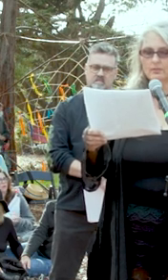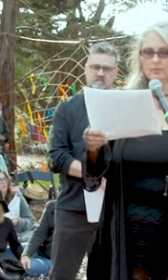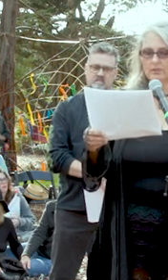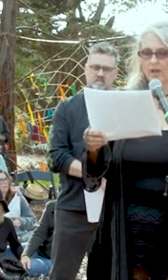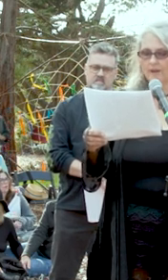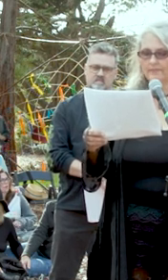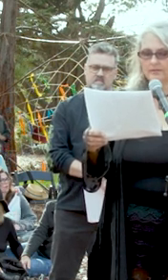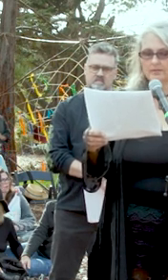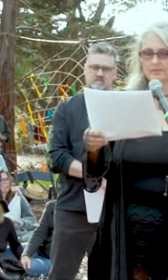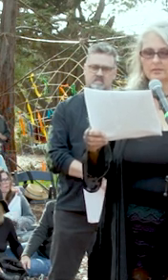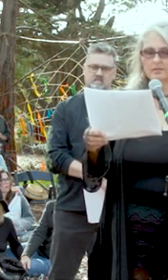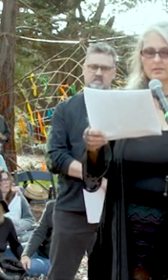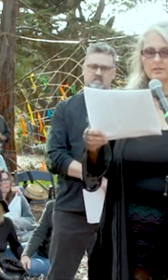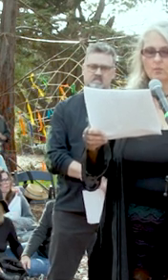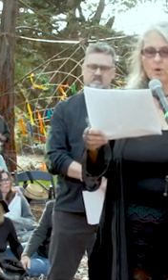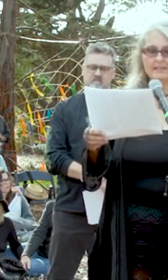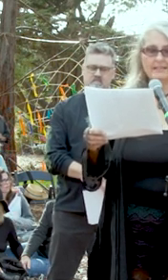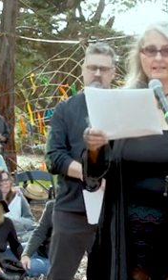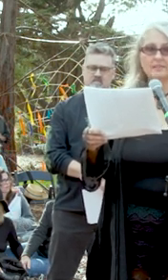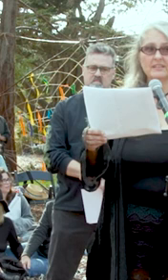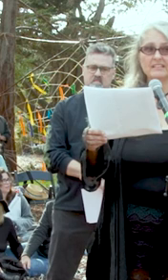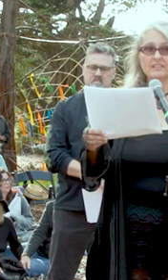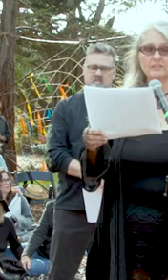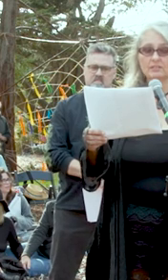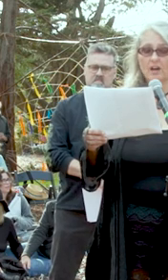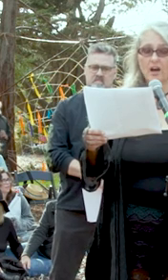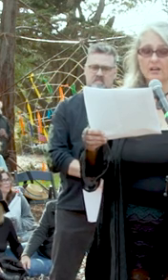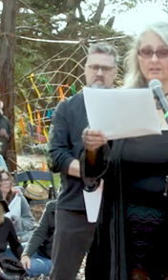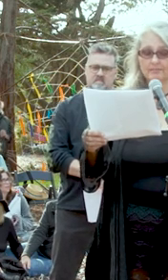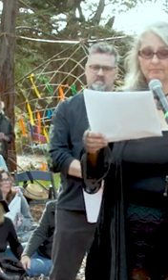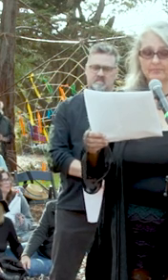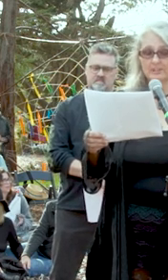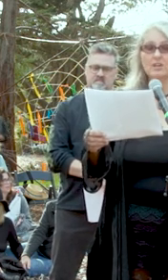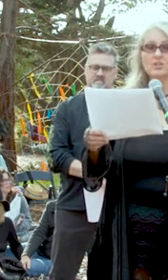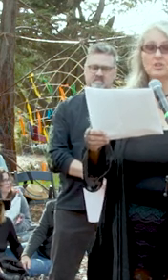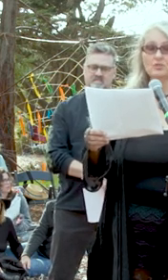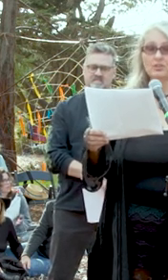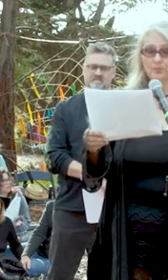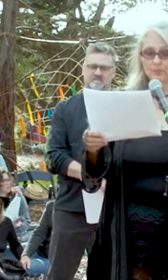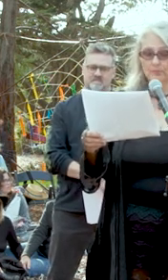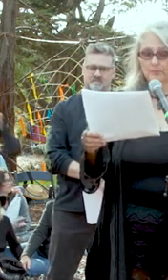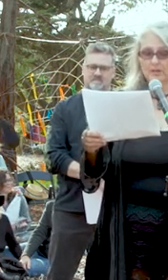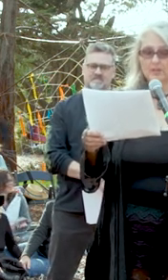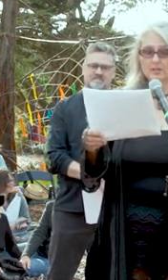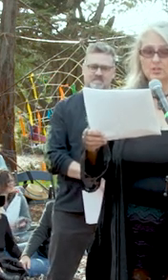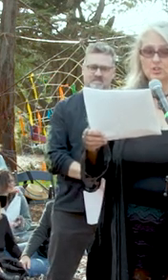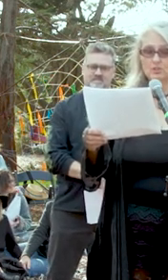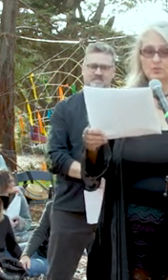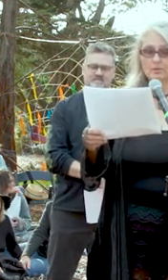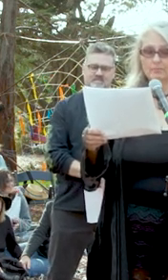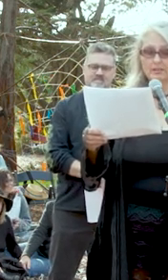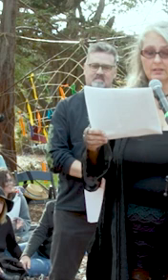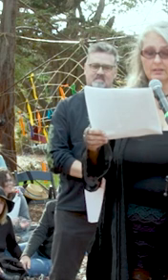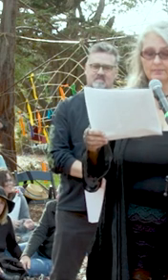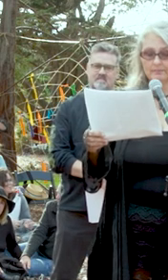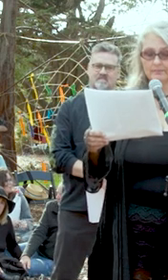Jocelyn Rudoloff. Juanita the Desert Dog. Juju.